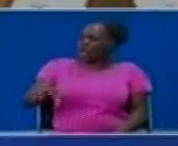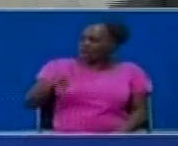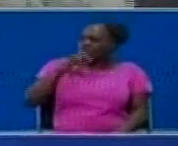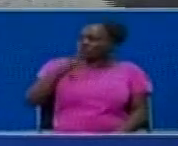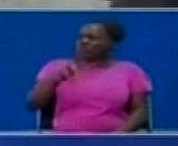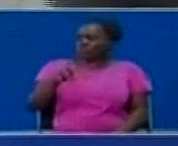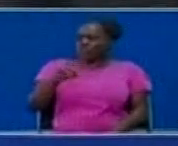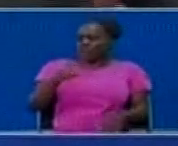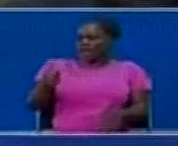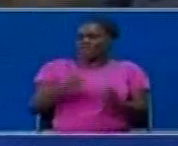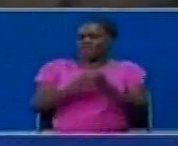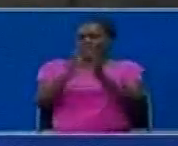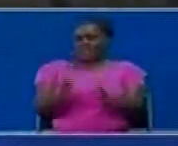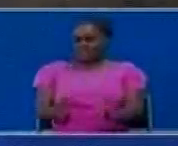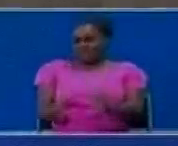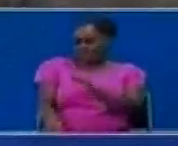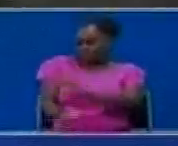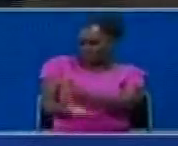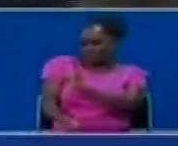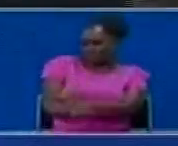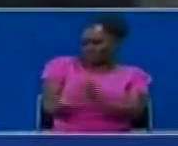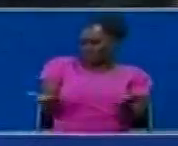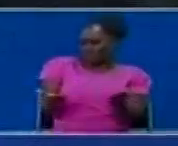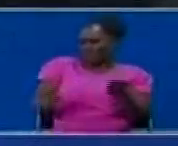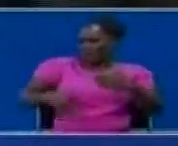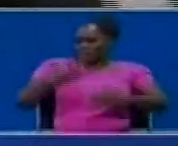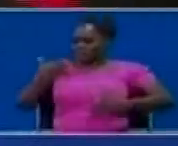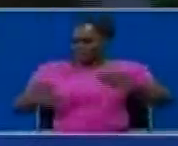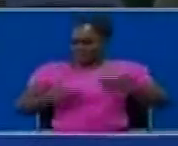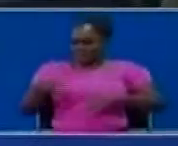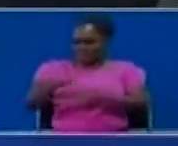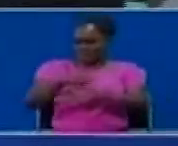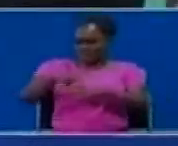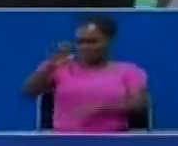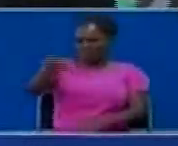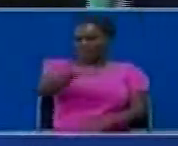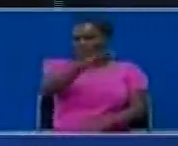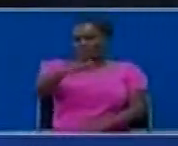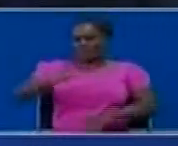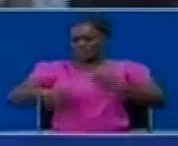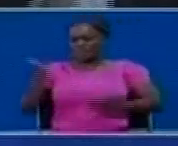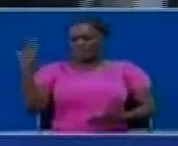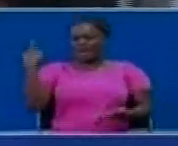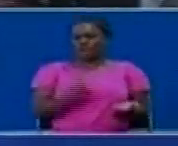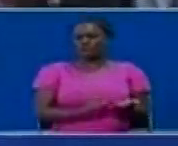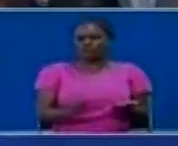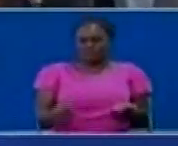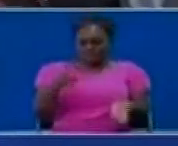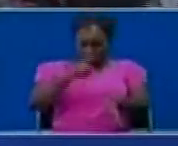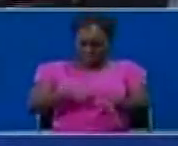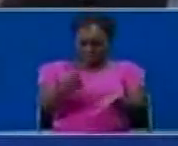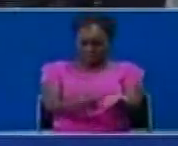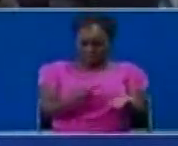leaders, that is what can be described of the manner in which members of the National Assembly behaved last week as they debated